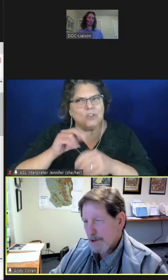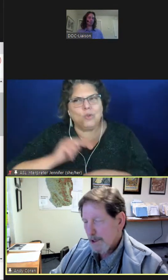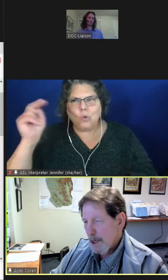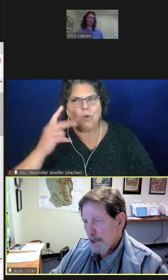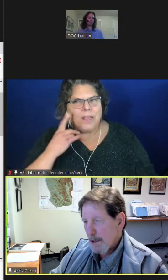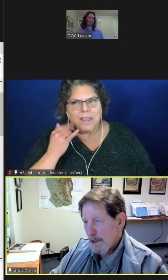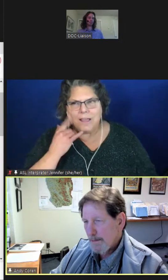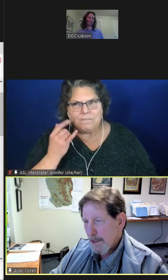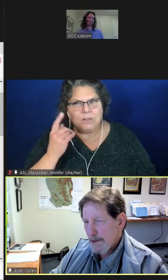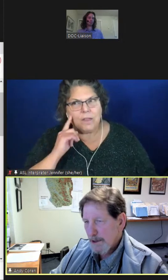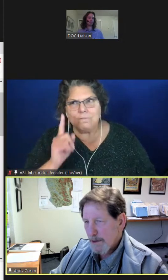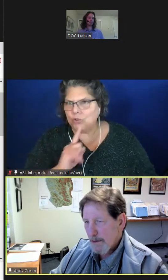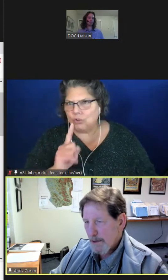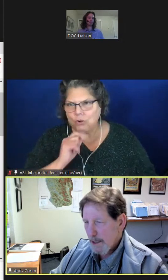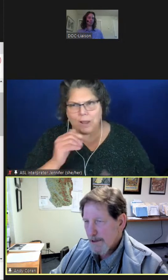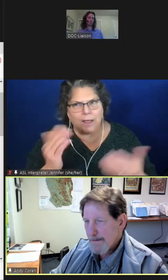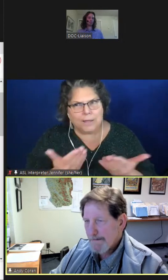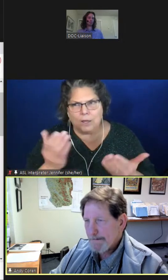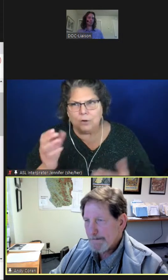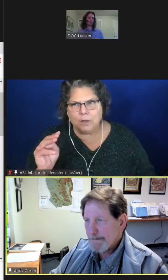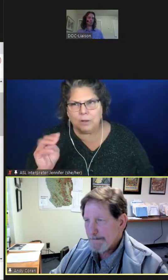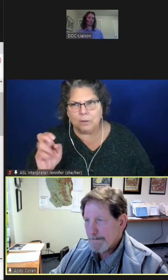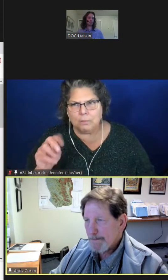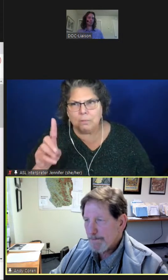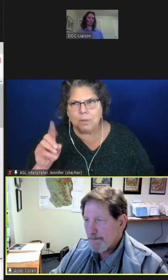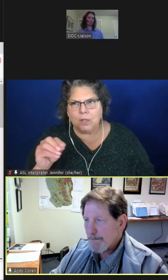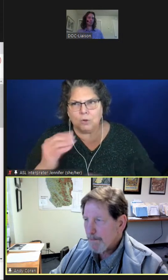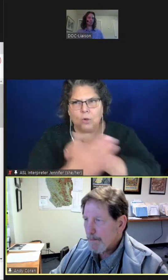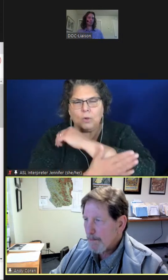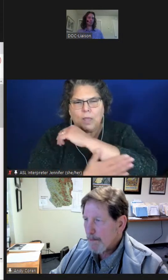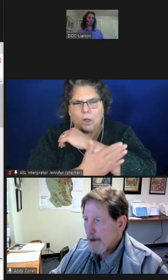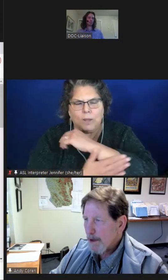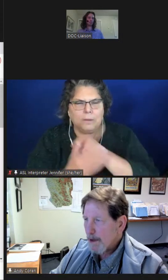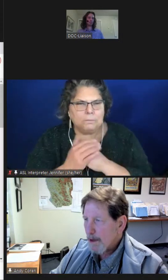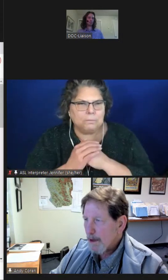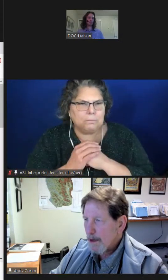and certainly not in Mendocino County.